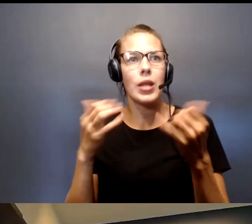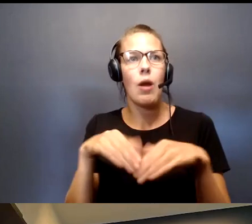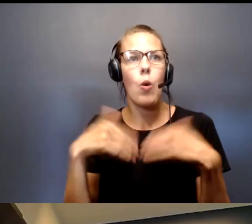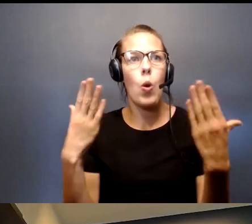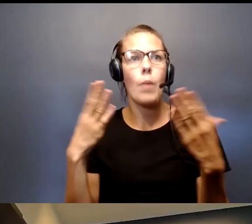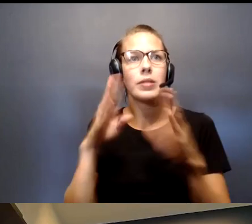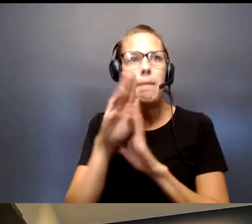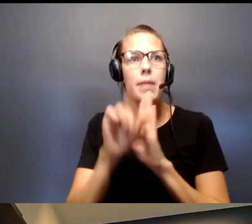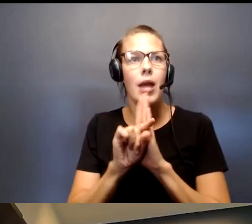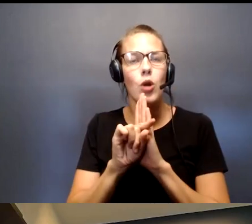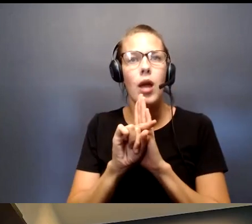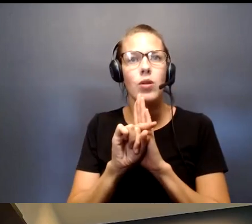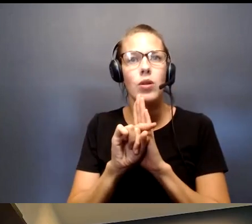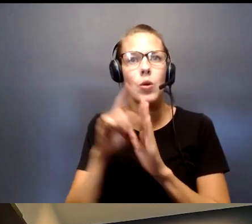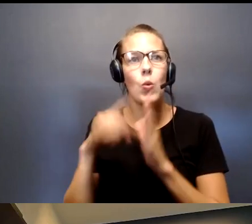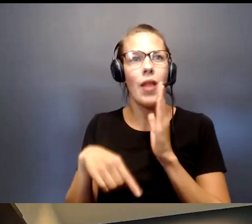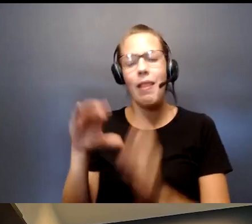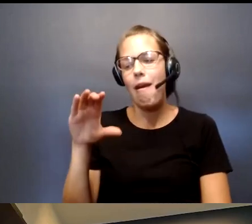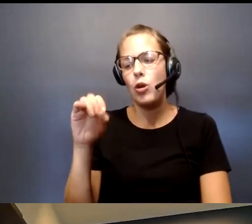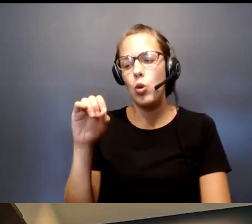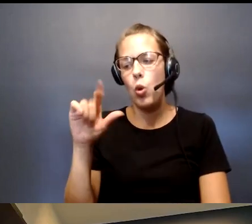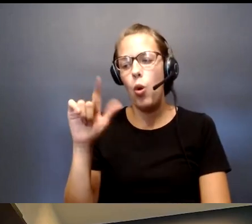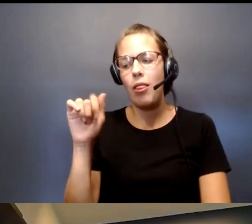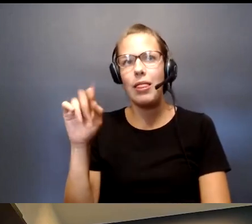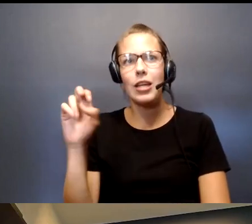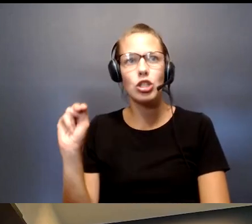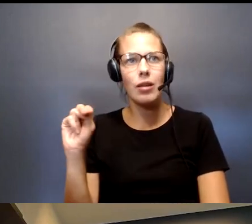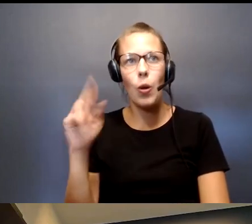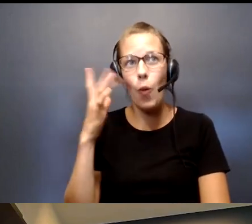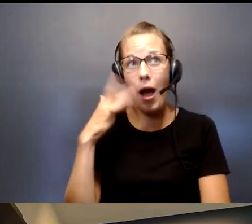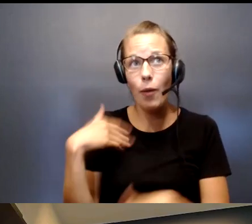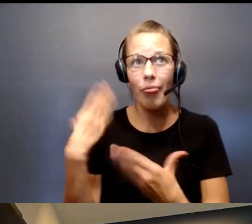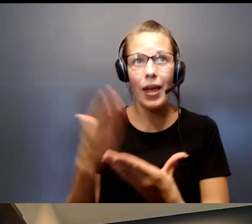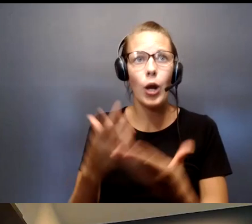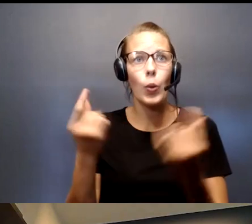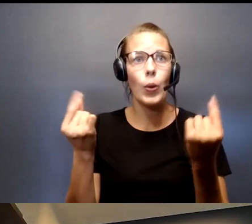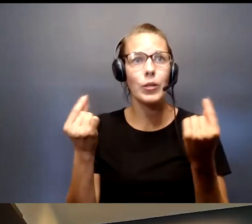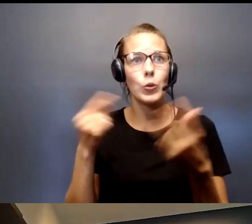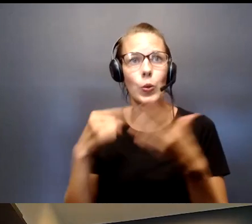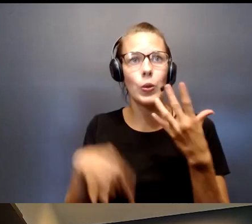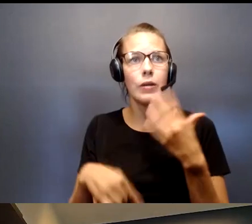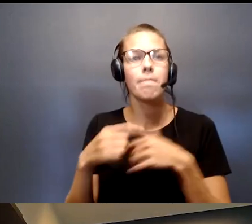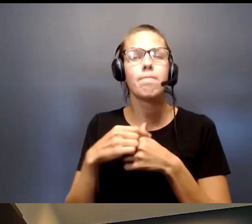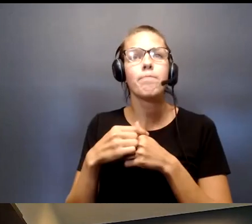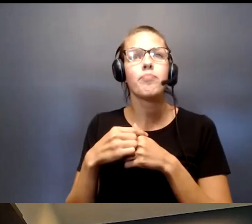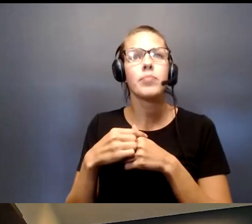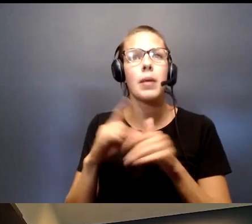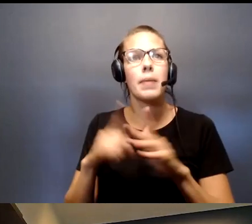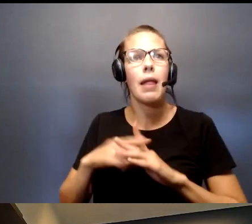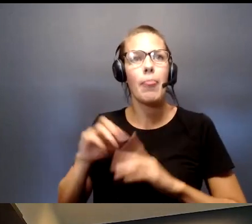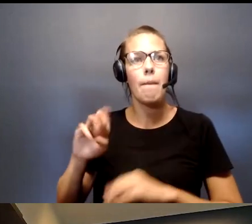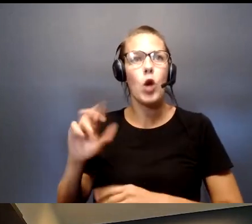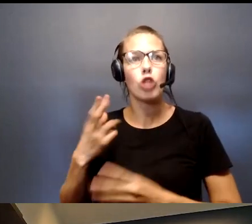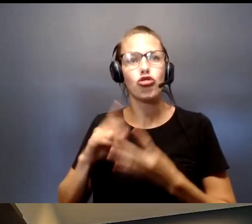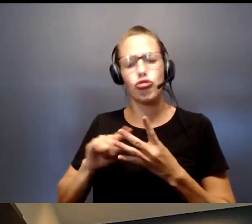some background on what the coalition is, why we exist, and what we do. Beginning in mid-March of this